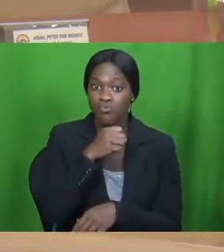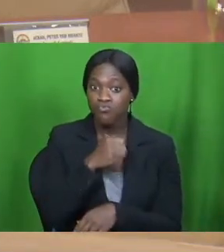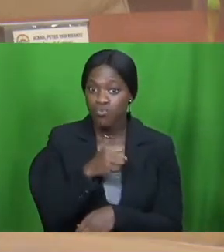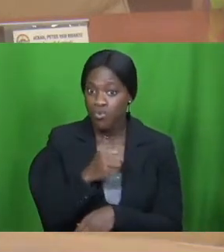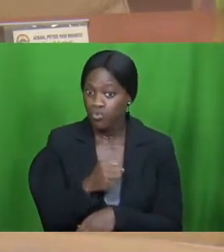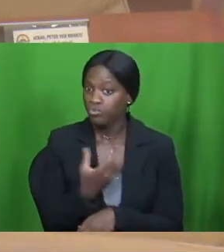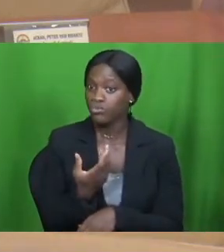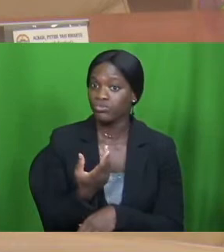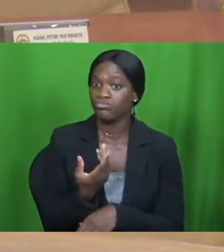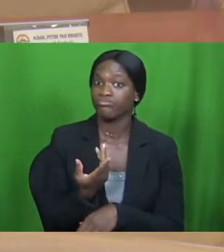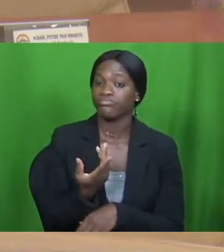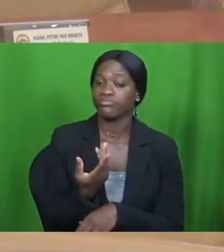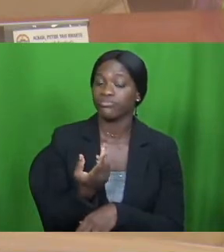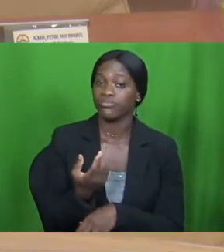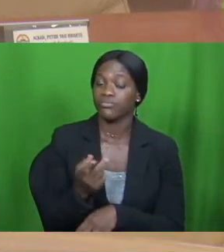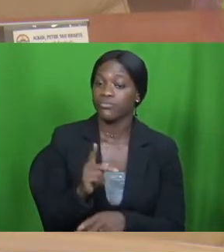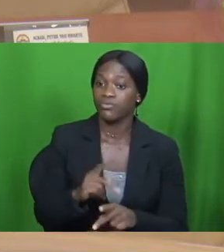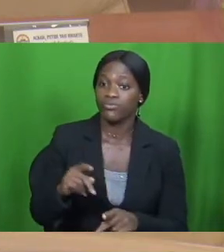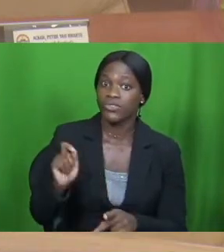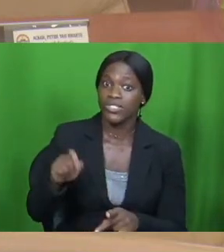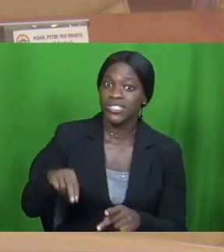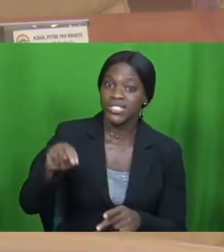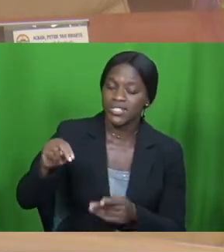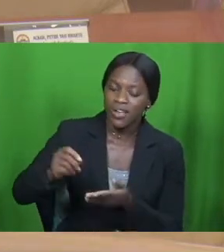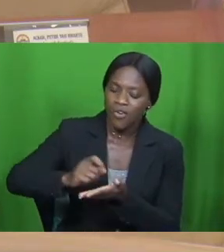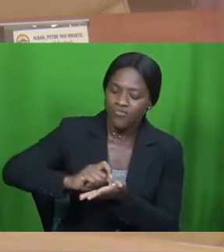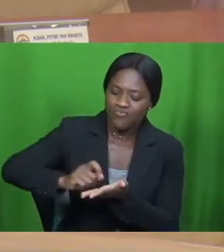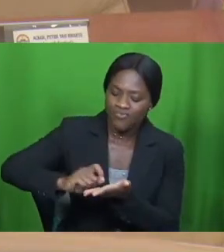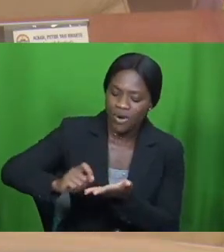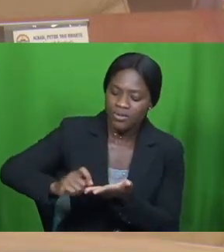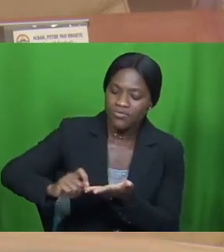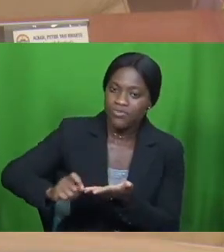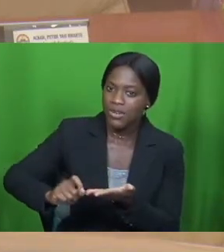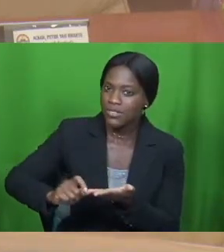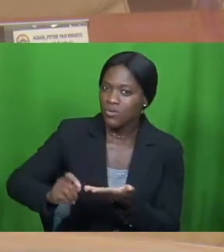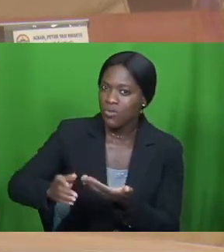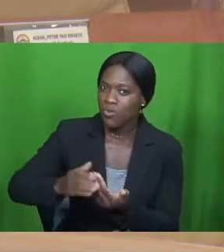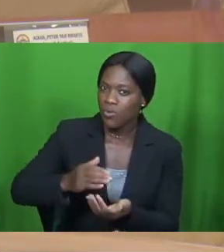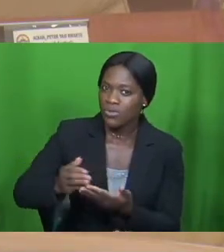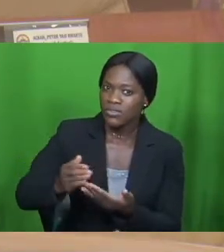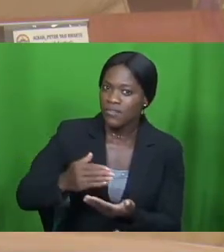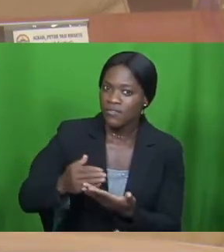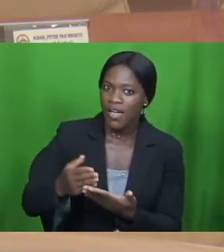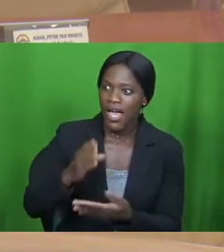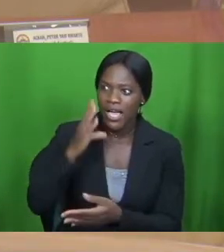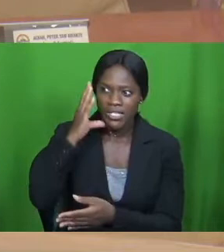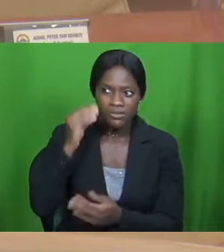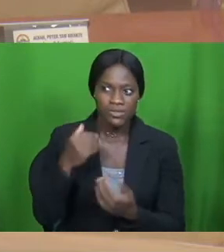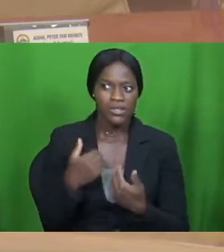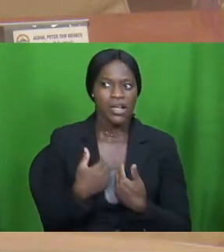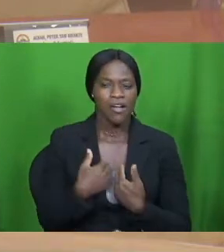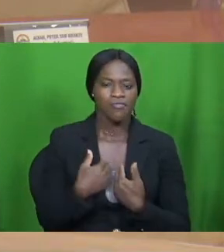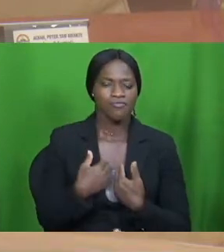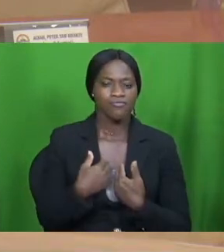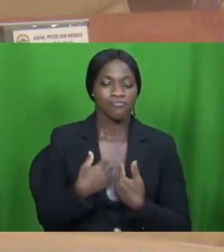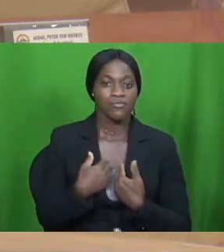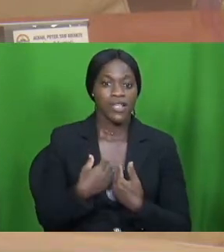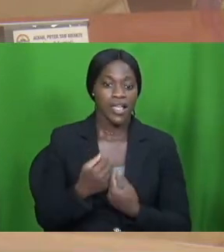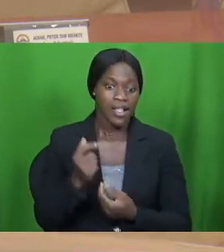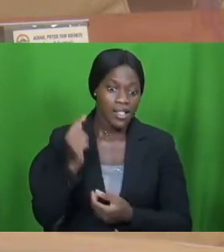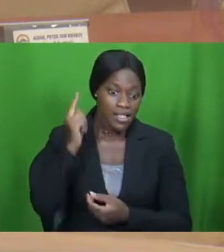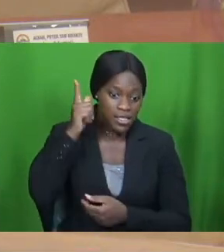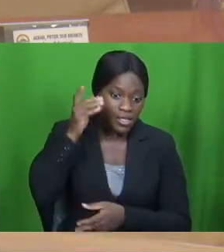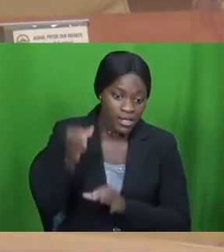should be documenting what it is that they've gone through, so that even as they are away, Mr. Speaker, we